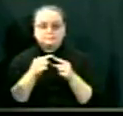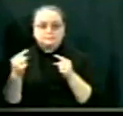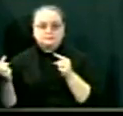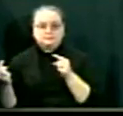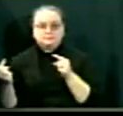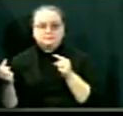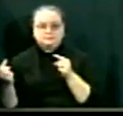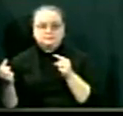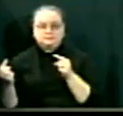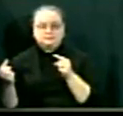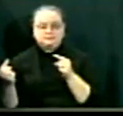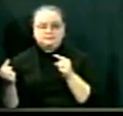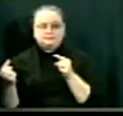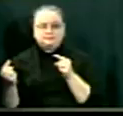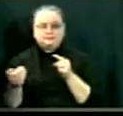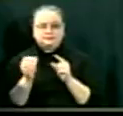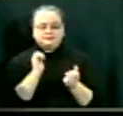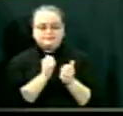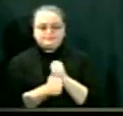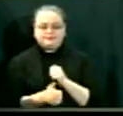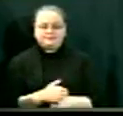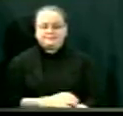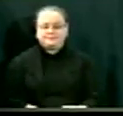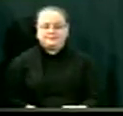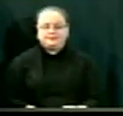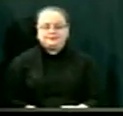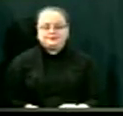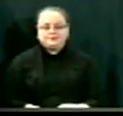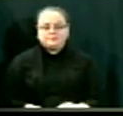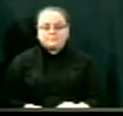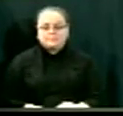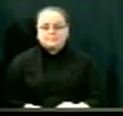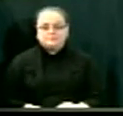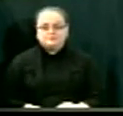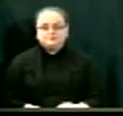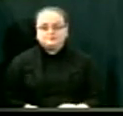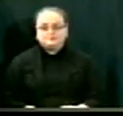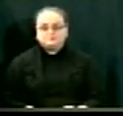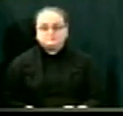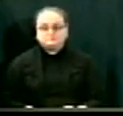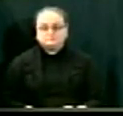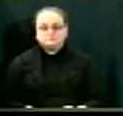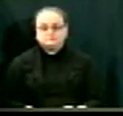All opposed. Motion carries.